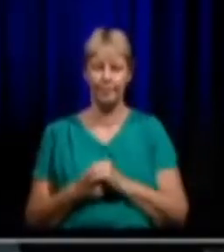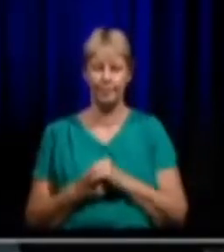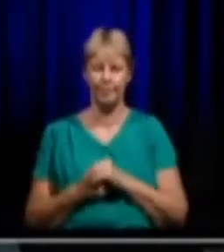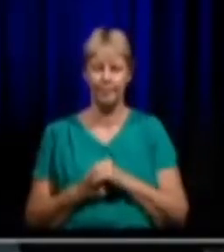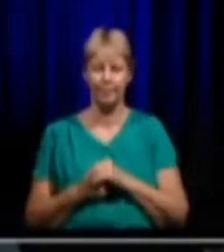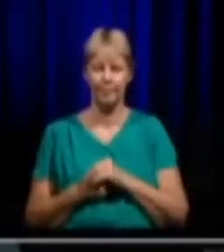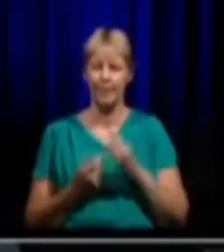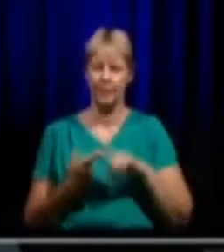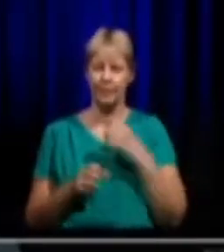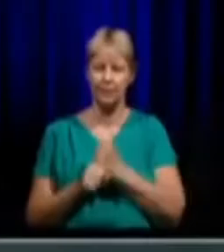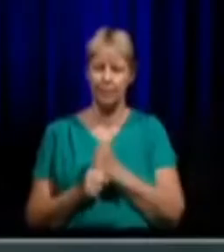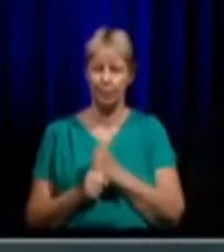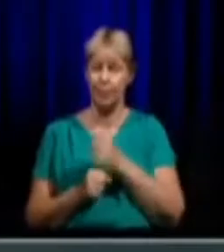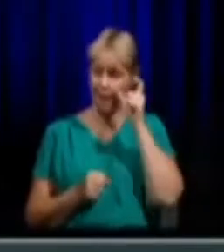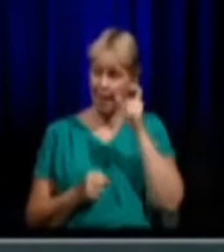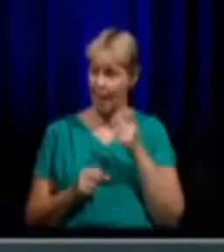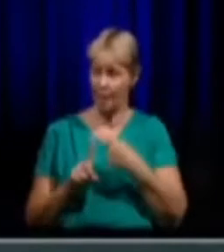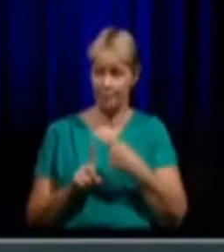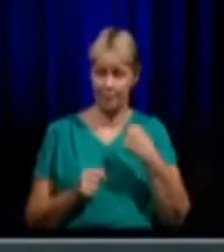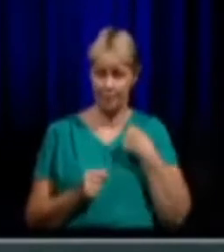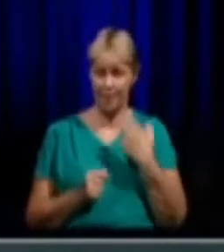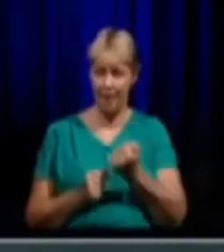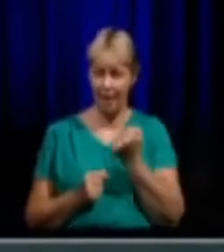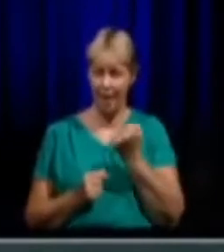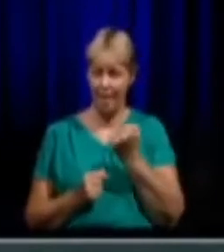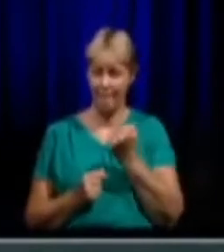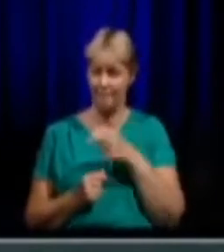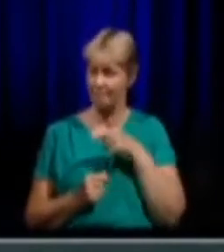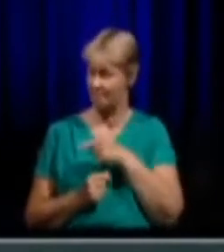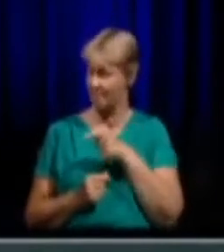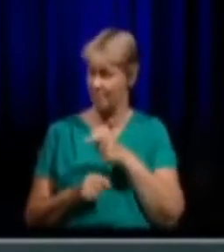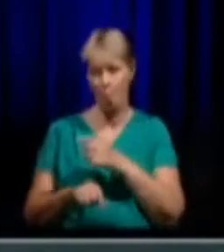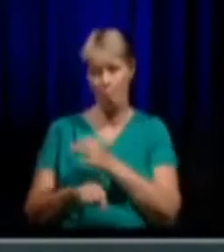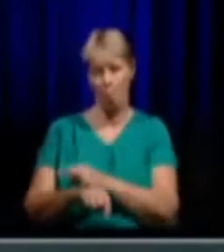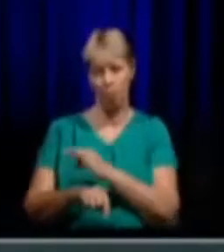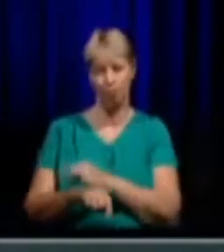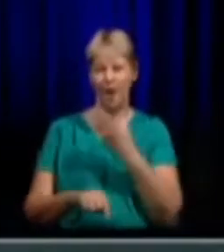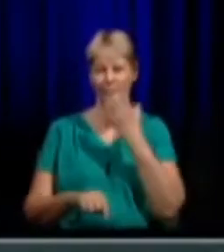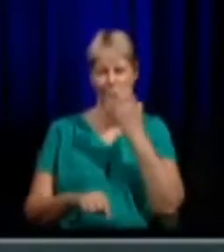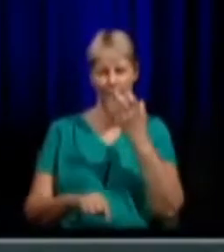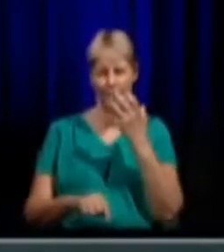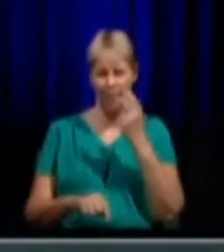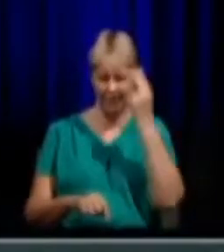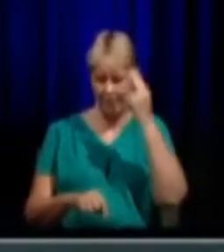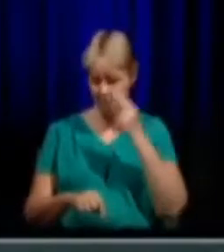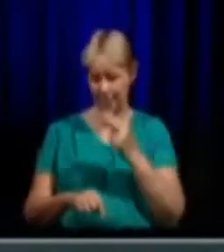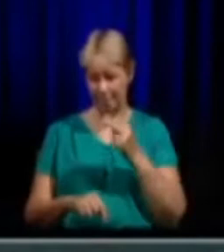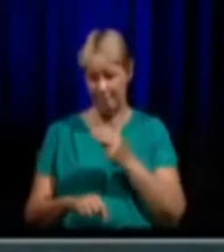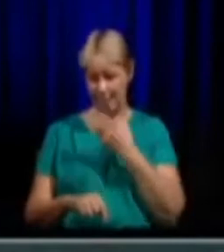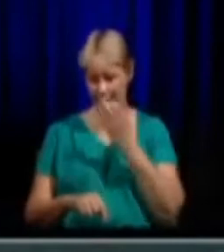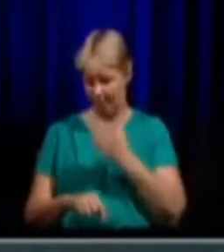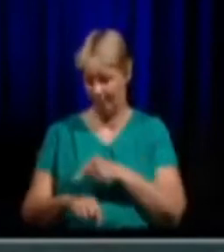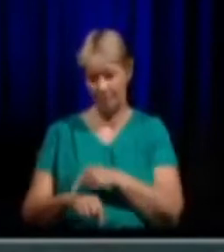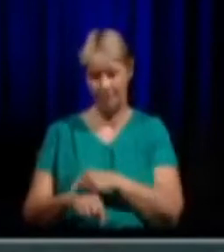an example, Carl and I have these Apple Watches. And I'm sure you don't think this at all, but some people might